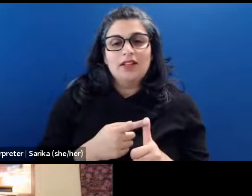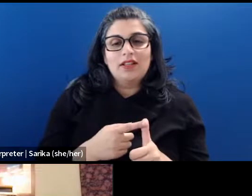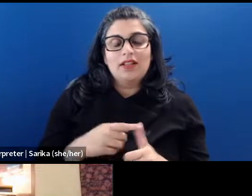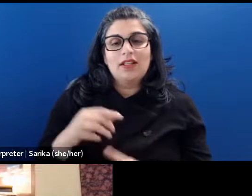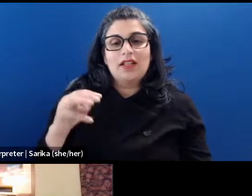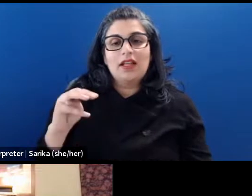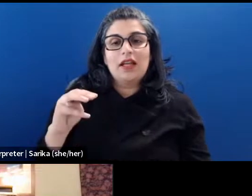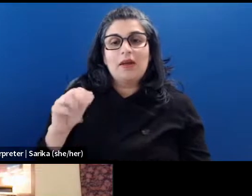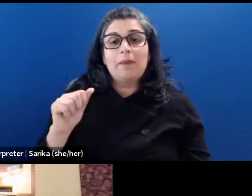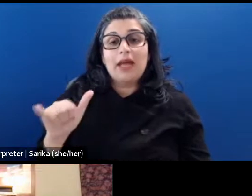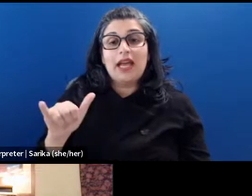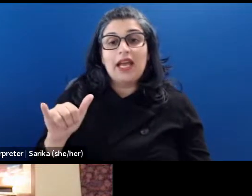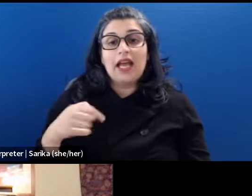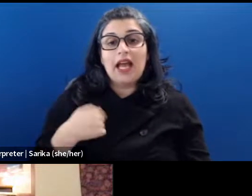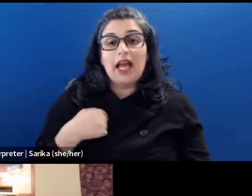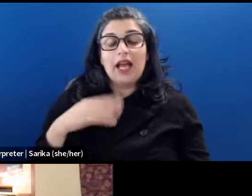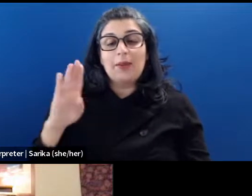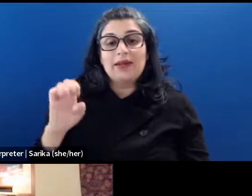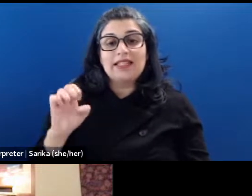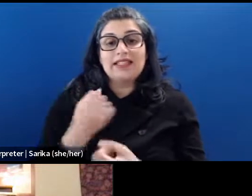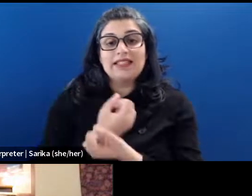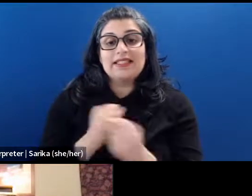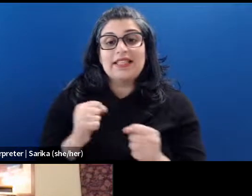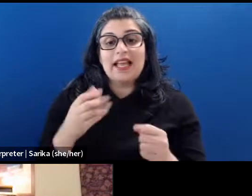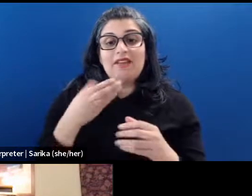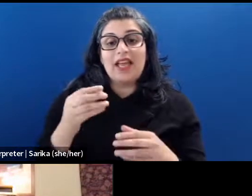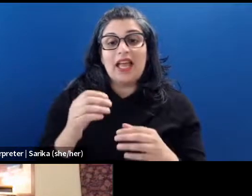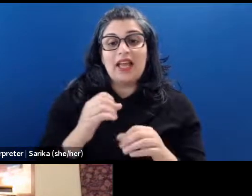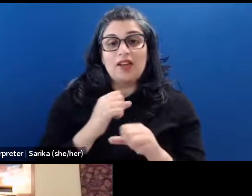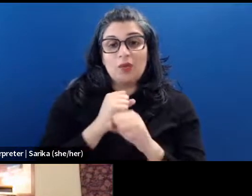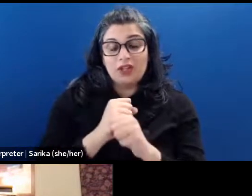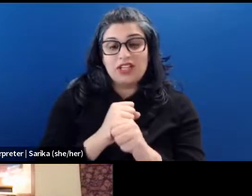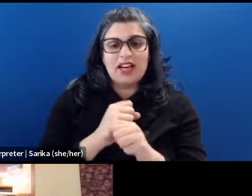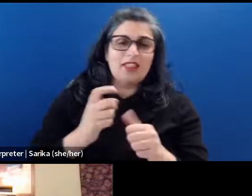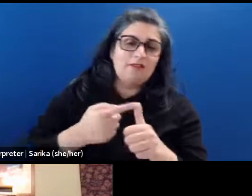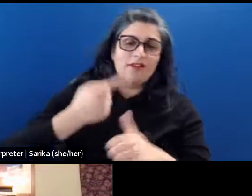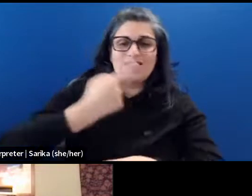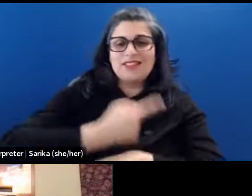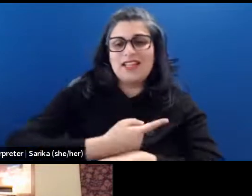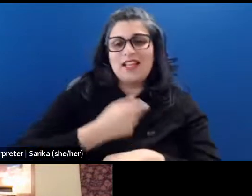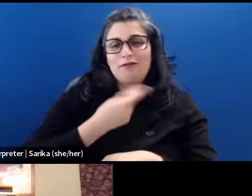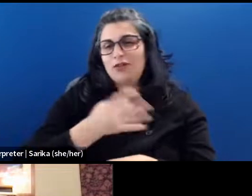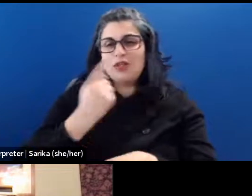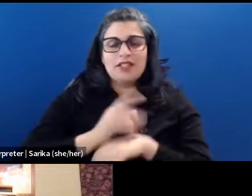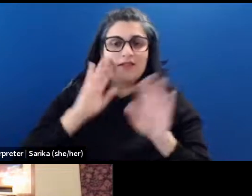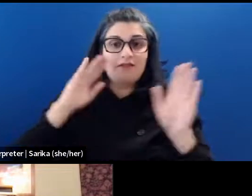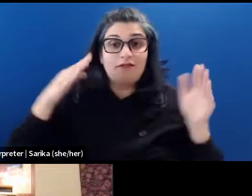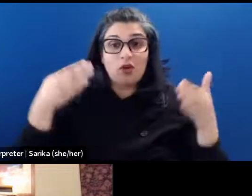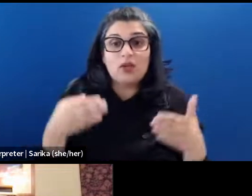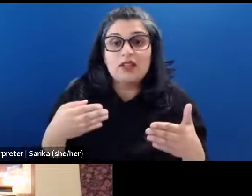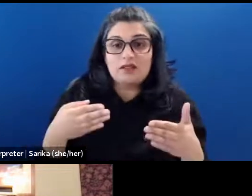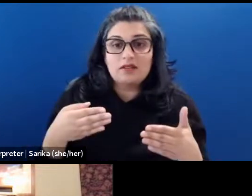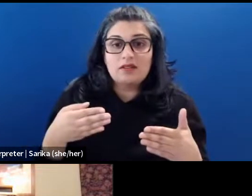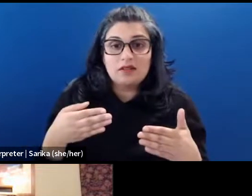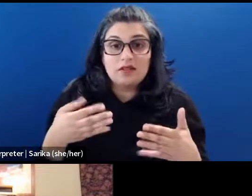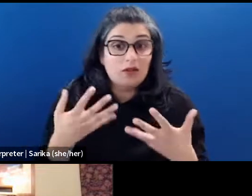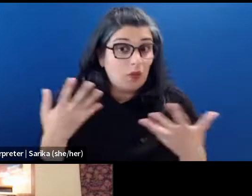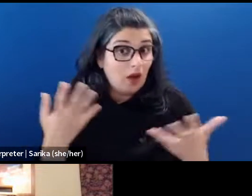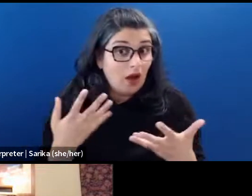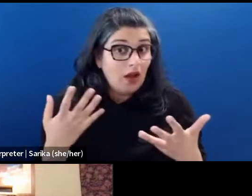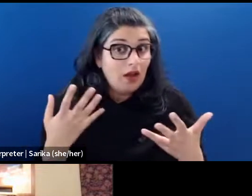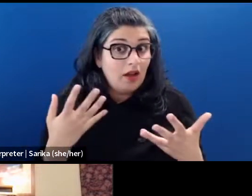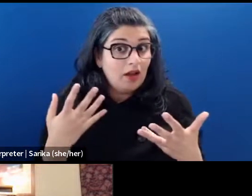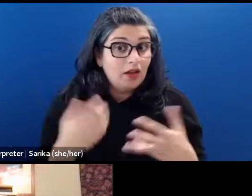and protected. And really the first day or few days is focused on being able